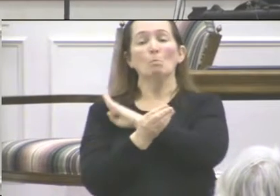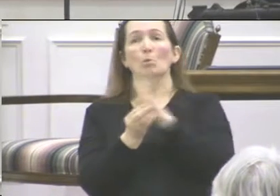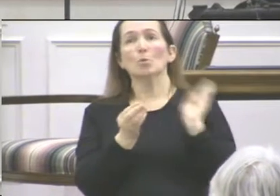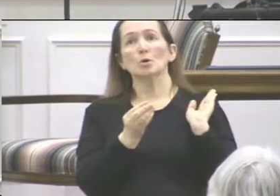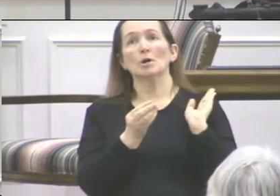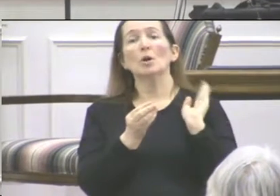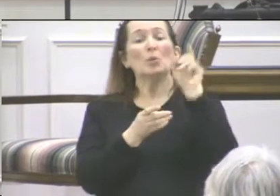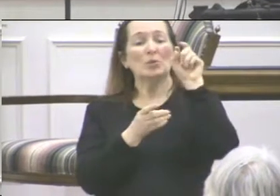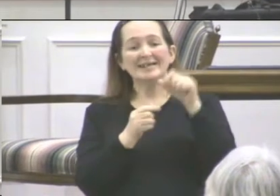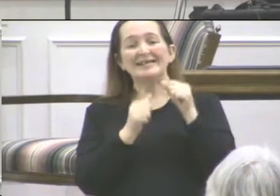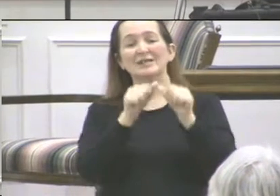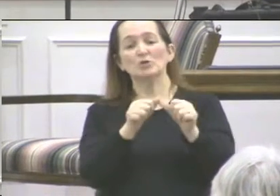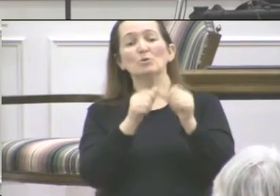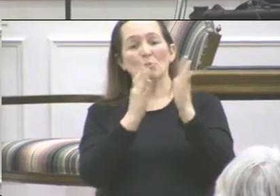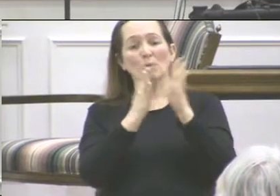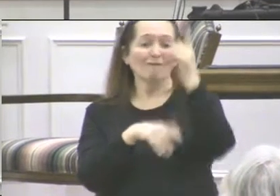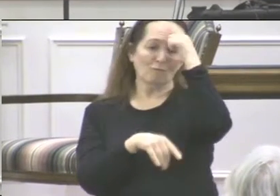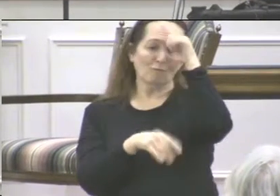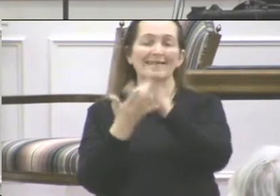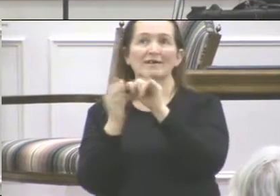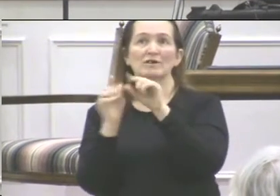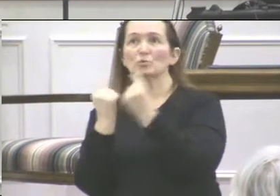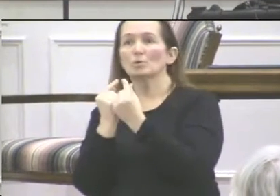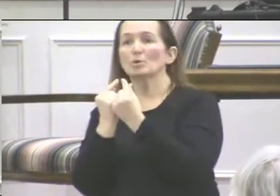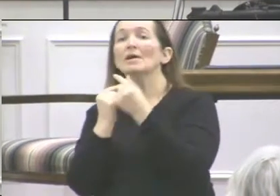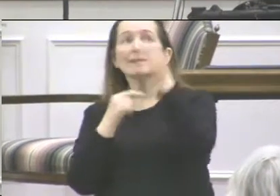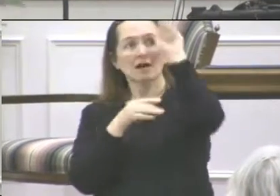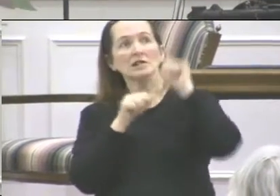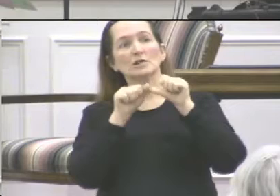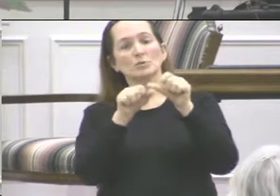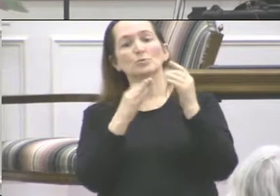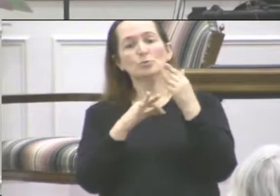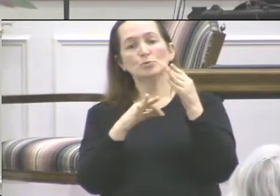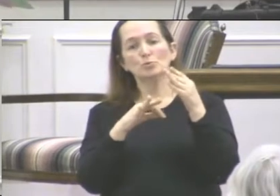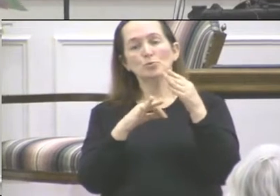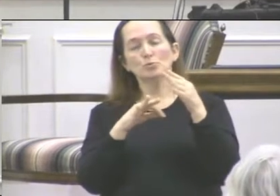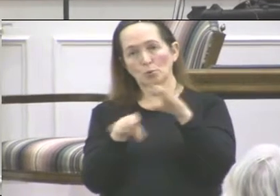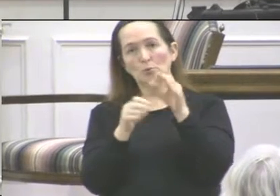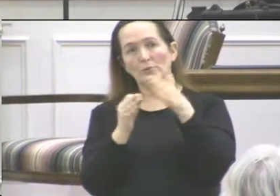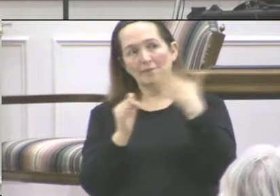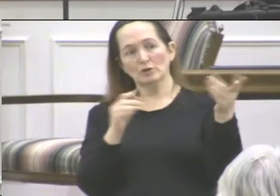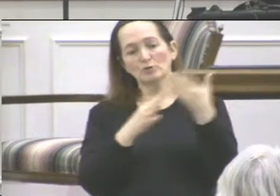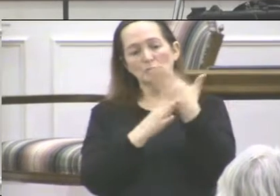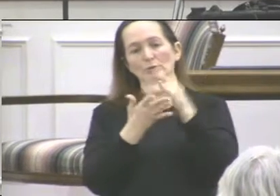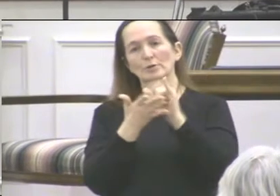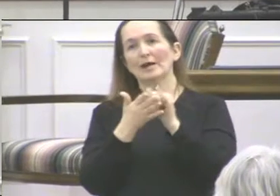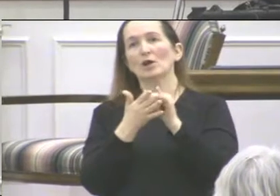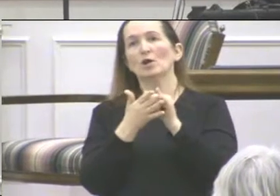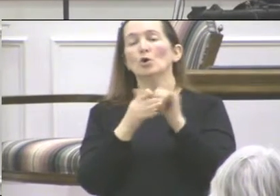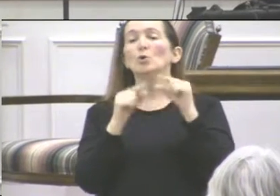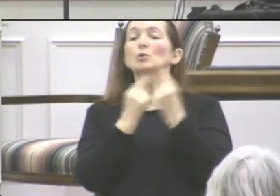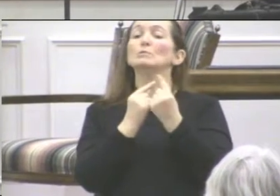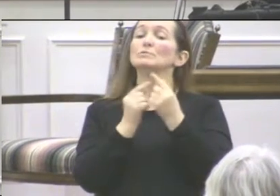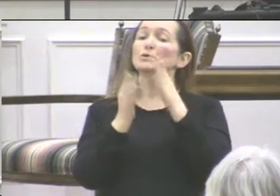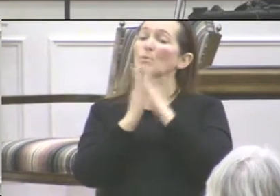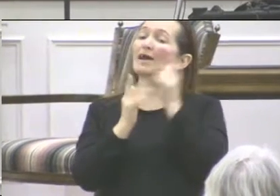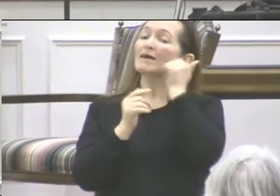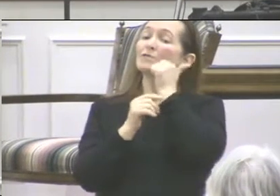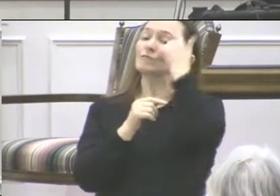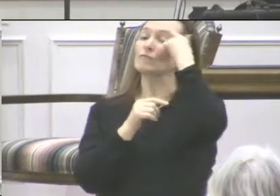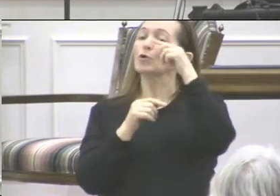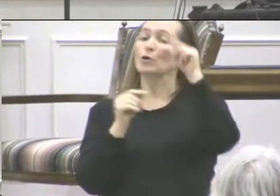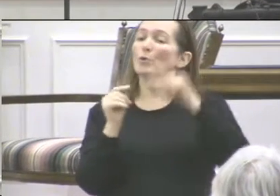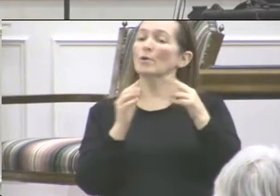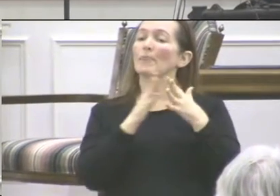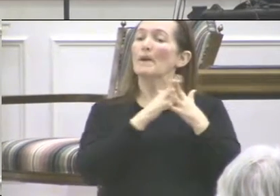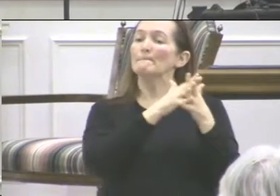that God will continue to move them and do things through them. So go ahead and go through that on a daily basis and just pray for the North American missions. Also,